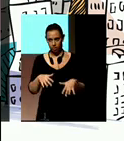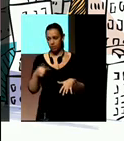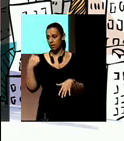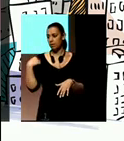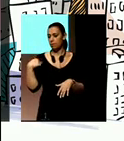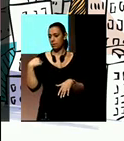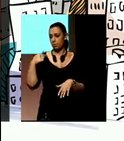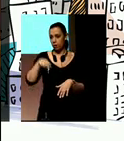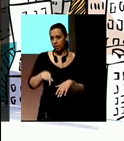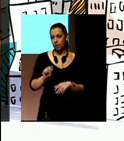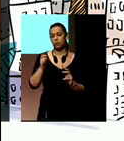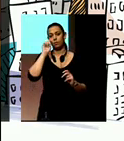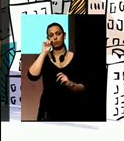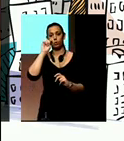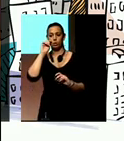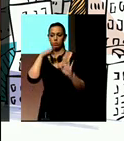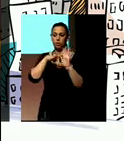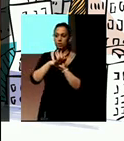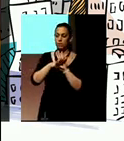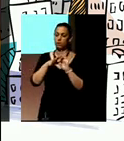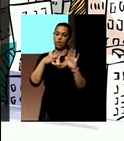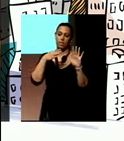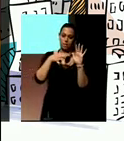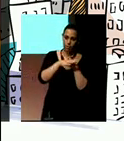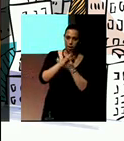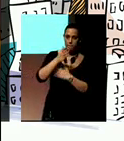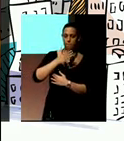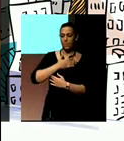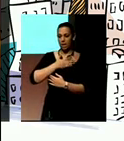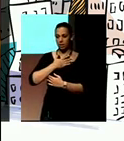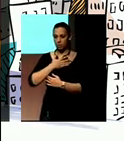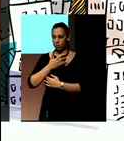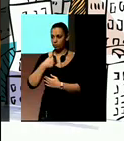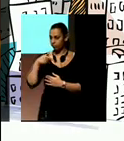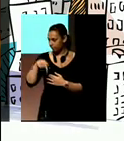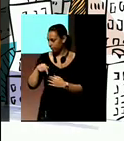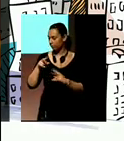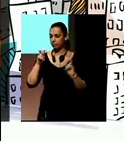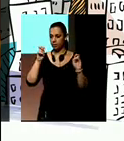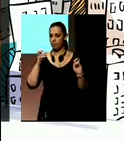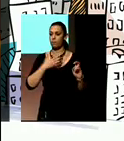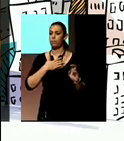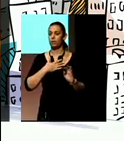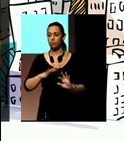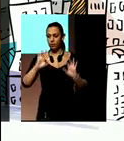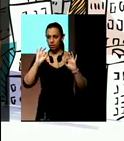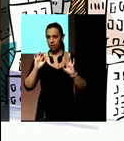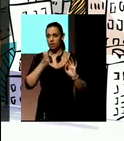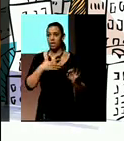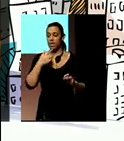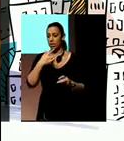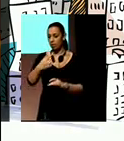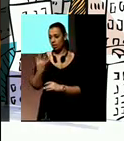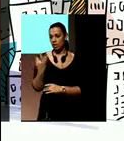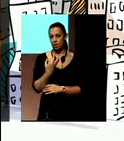Here we are in this Accessible Tourism Congress of Accessibility and Heritage, which is the topic of